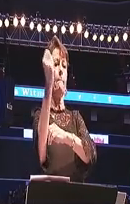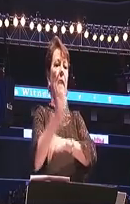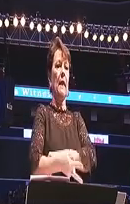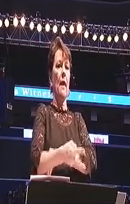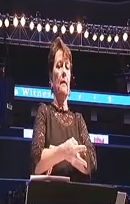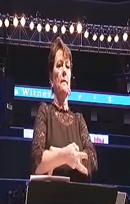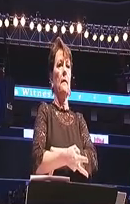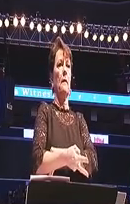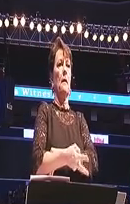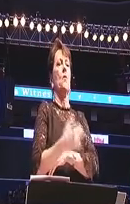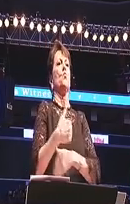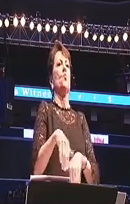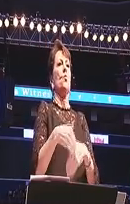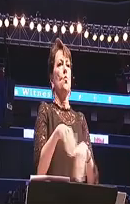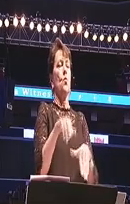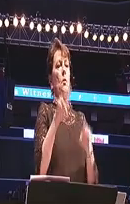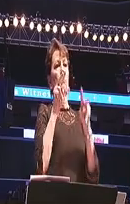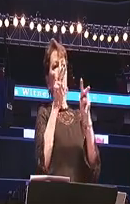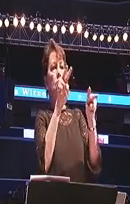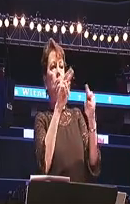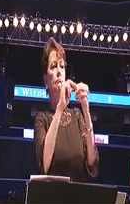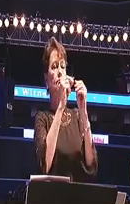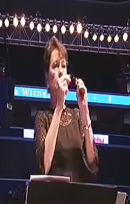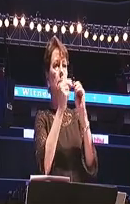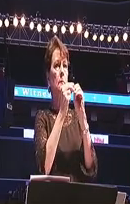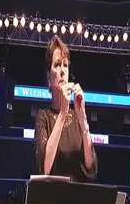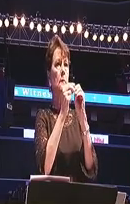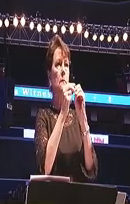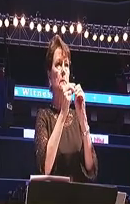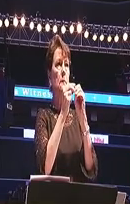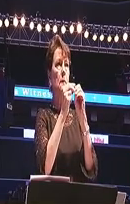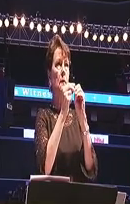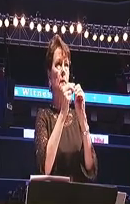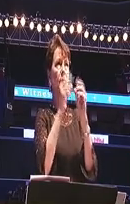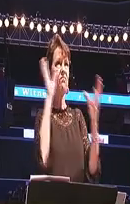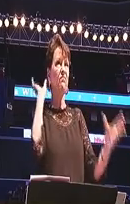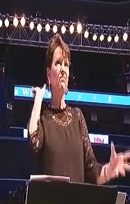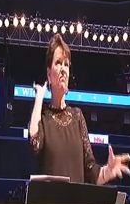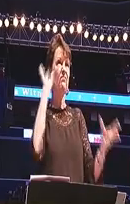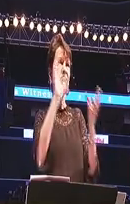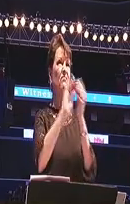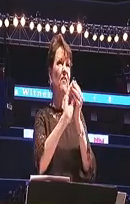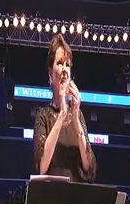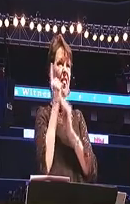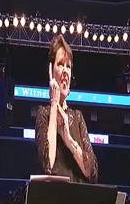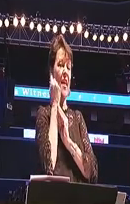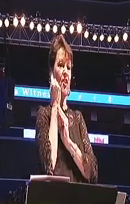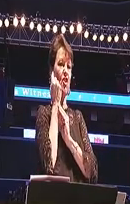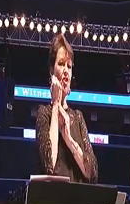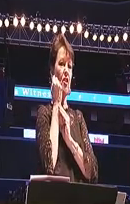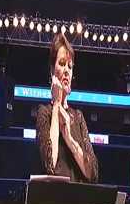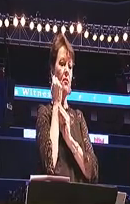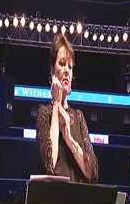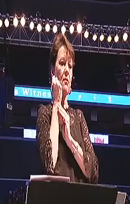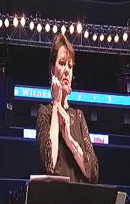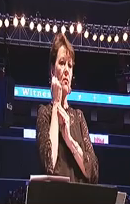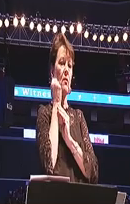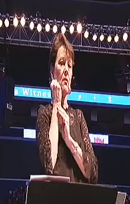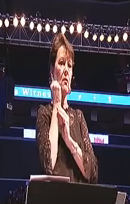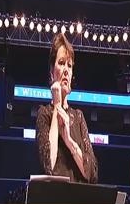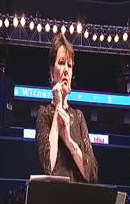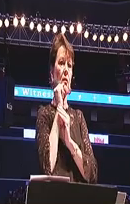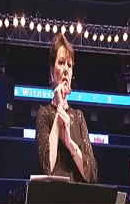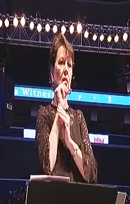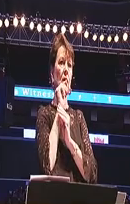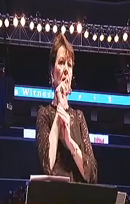I found out from this website that there had been, in the year of 2018, a total of